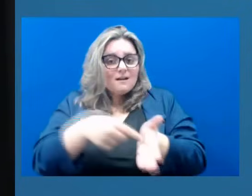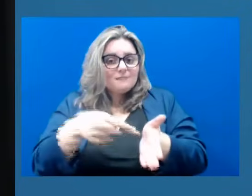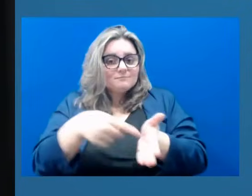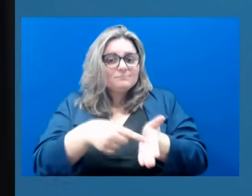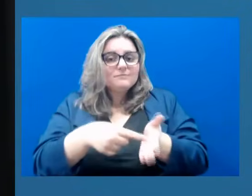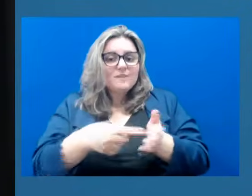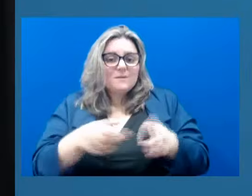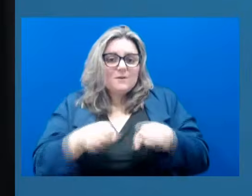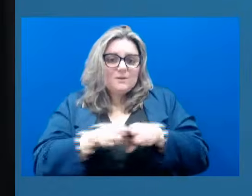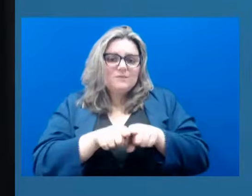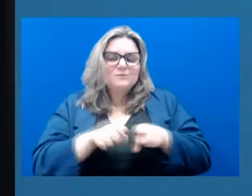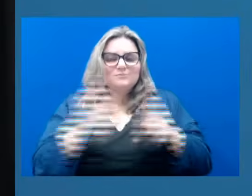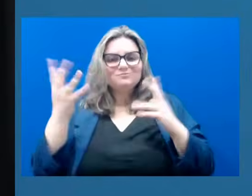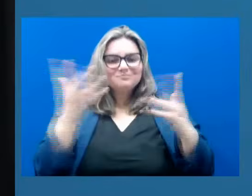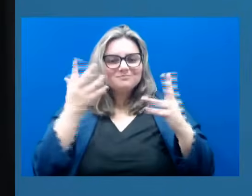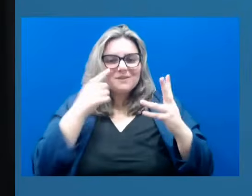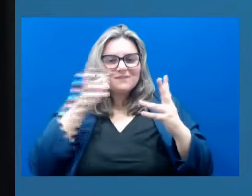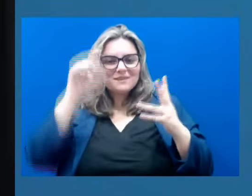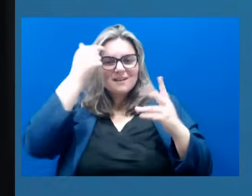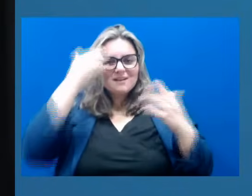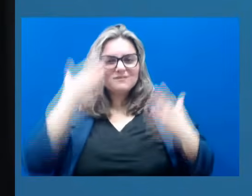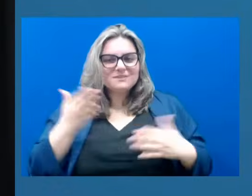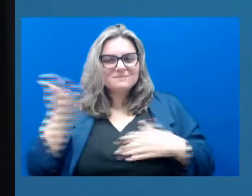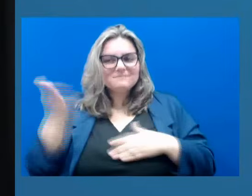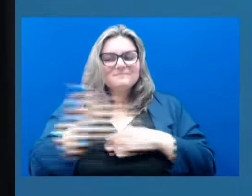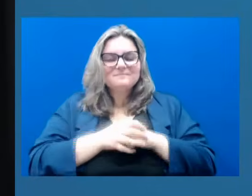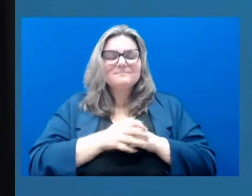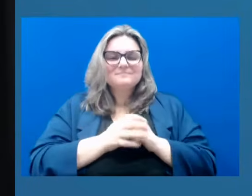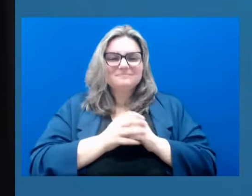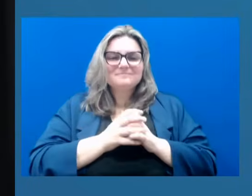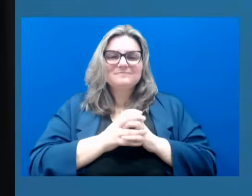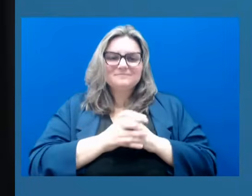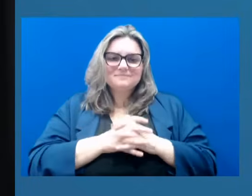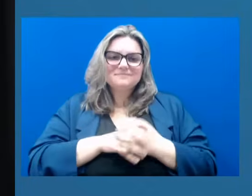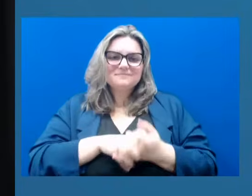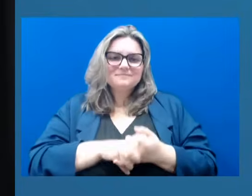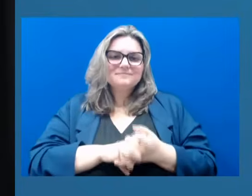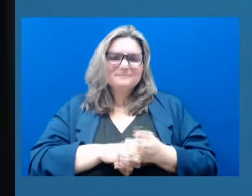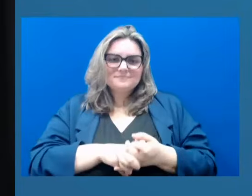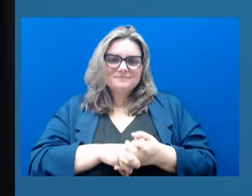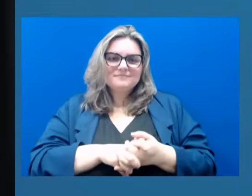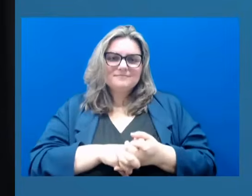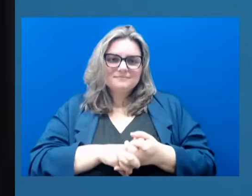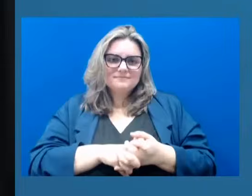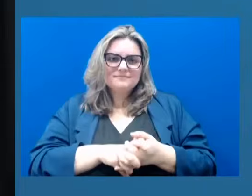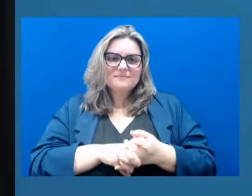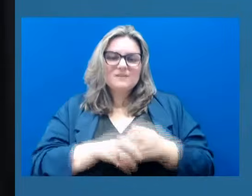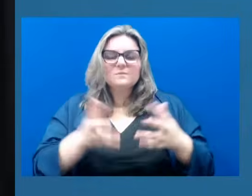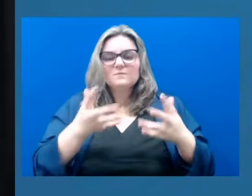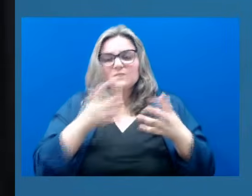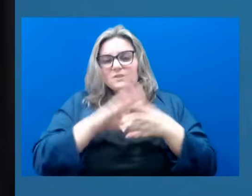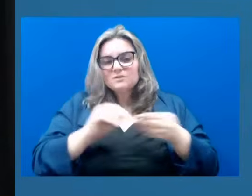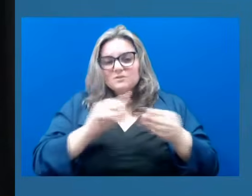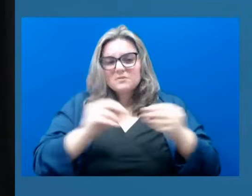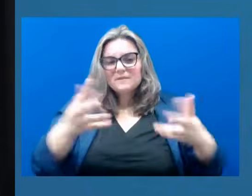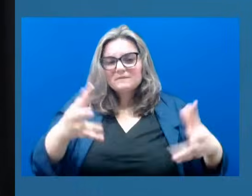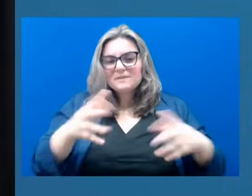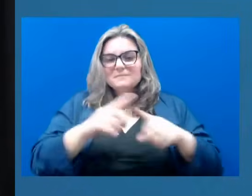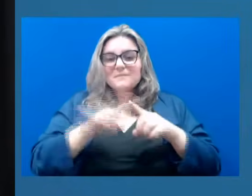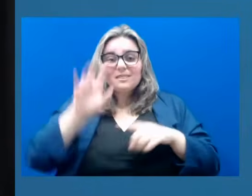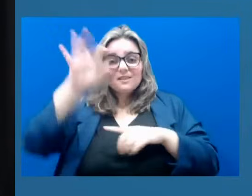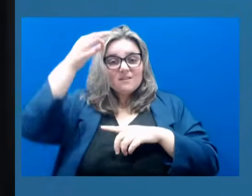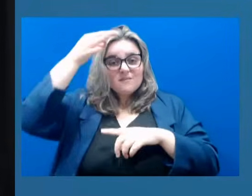Let's give it up one more time for our Governor, Kathy Hochul. And we already heard this story. So when the federal funding got pulled